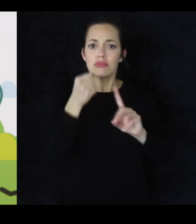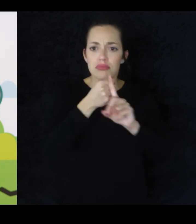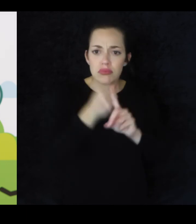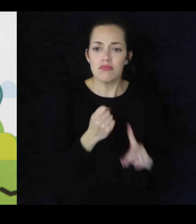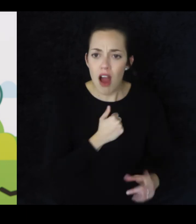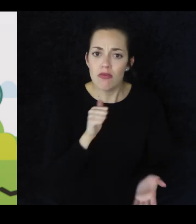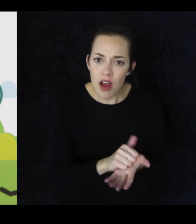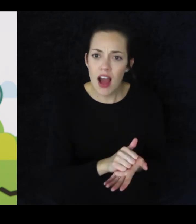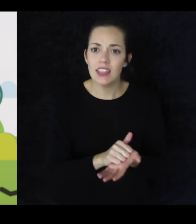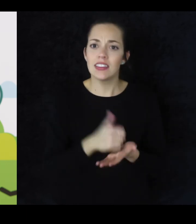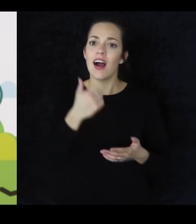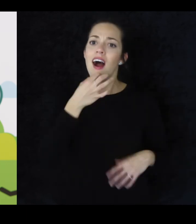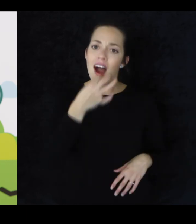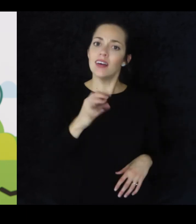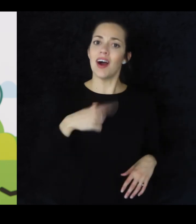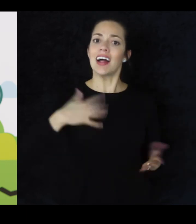ask for what I need.